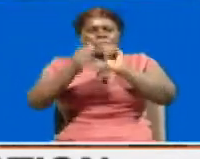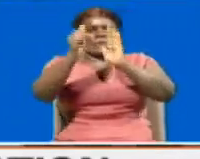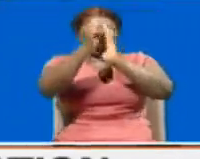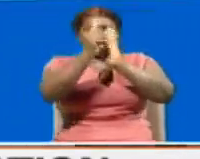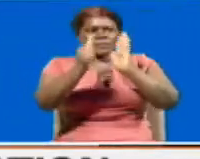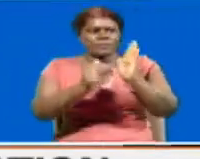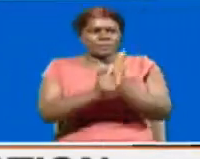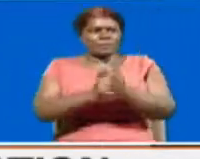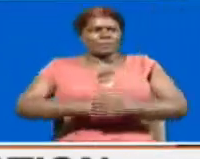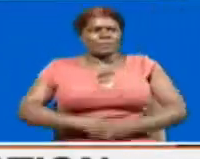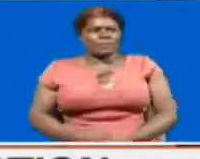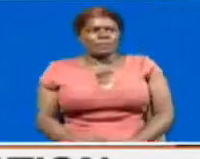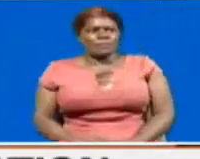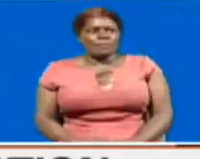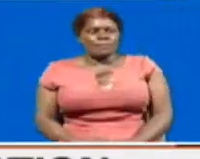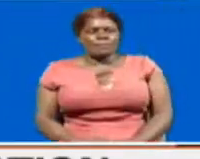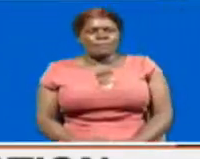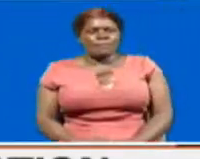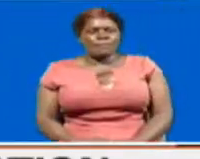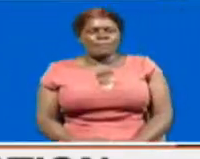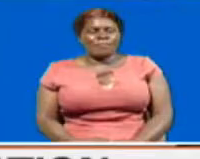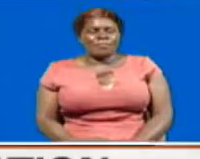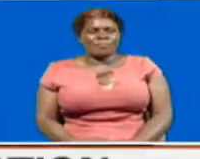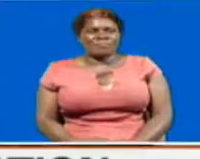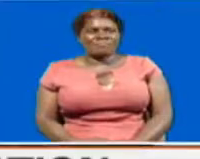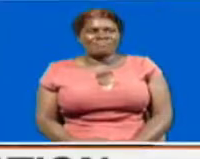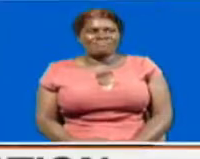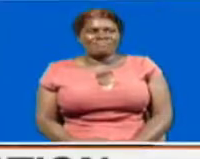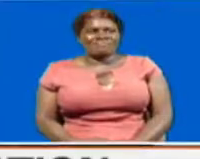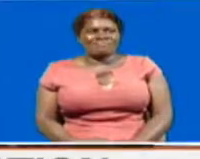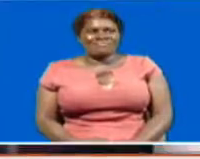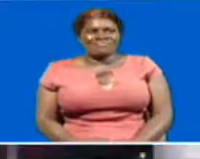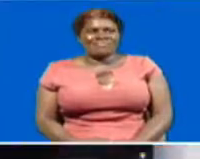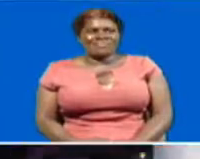agenda. Purity Museonzu. All right, we're still at